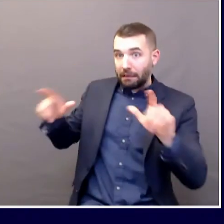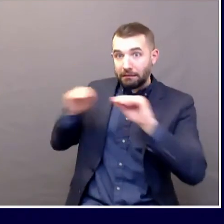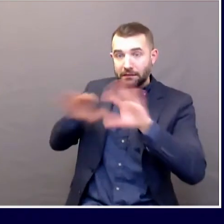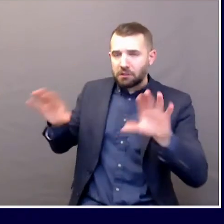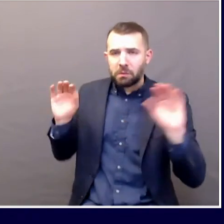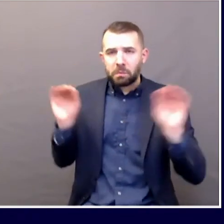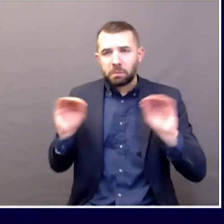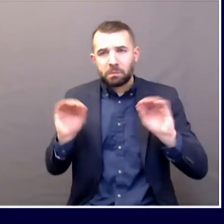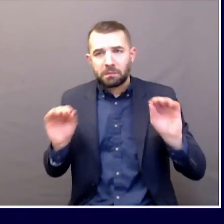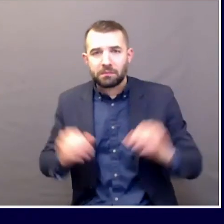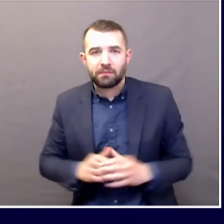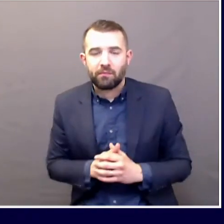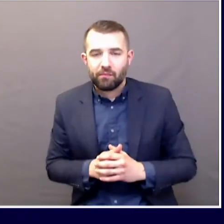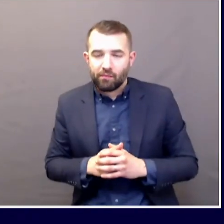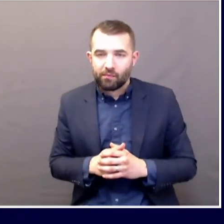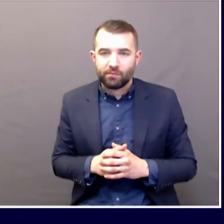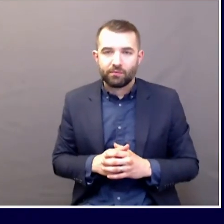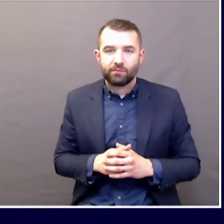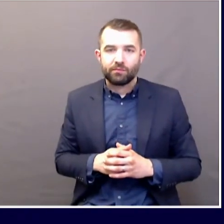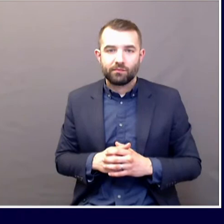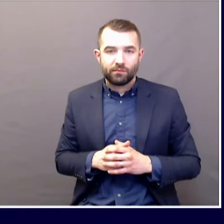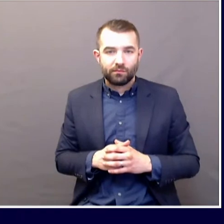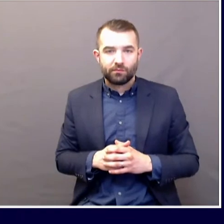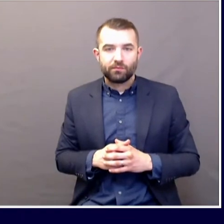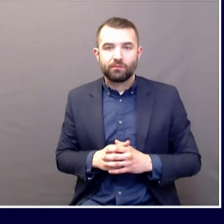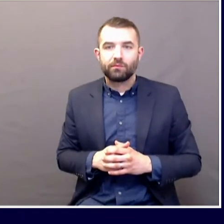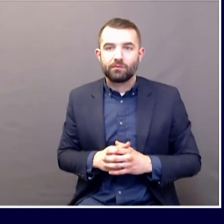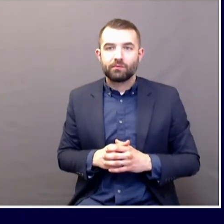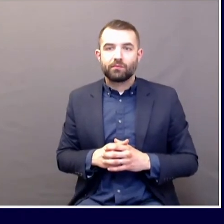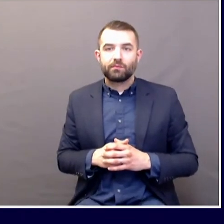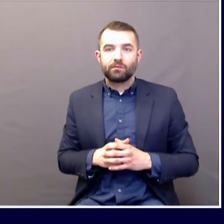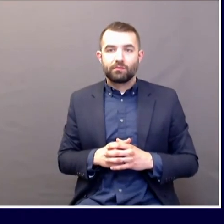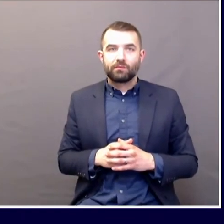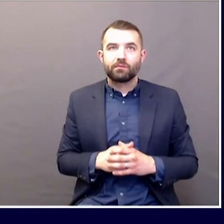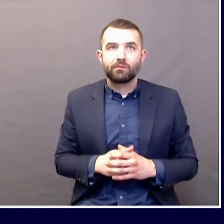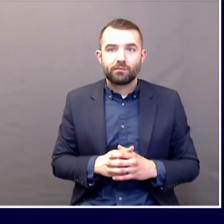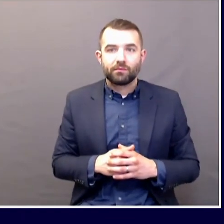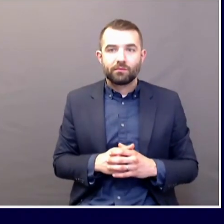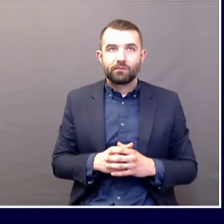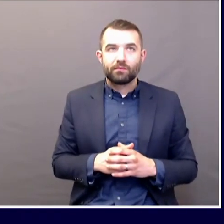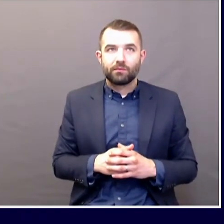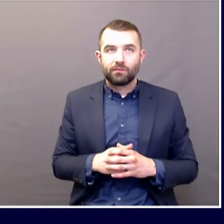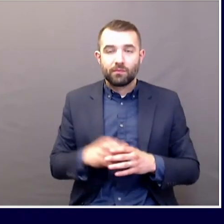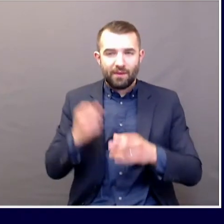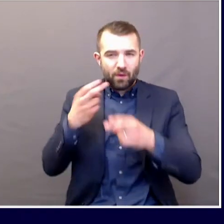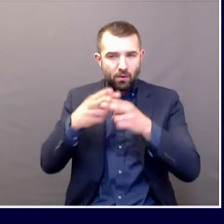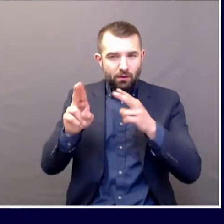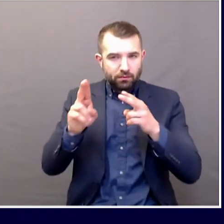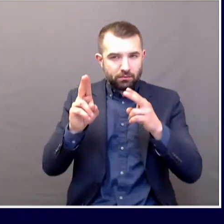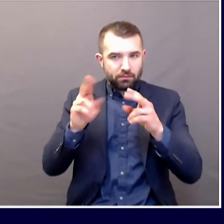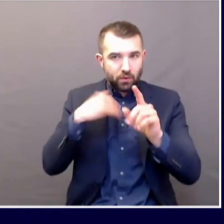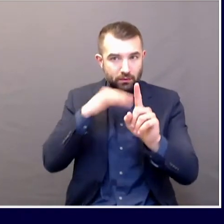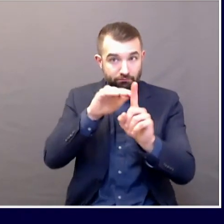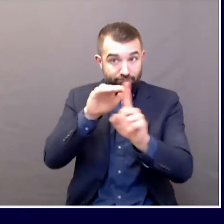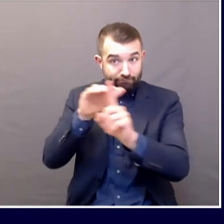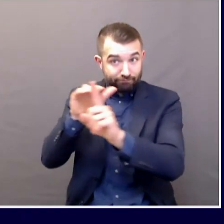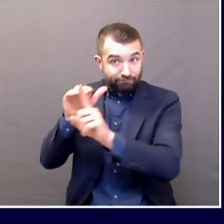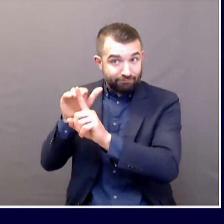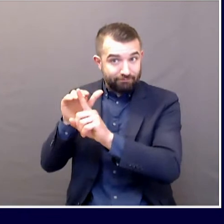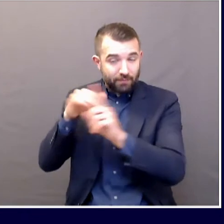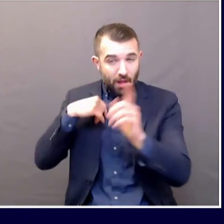Great, thanks. And I would be remiss if I didn't use that as just a quick reminder to folks that we're not out of this